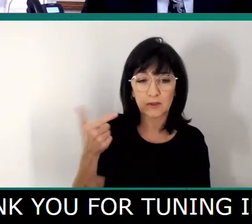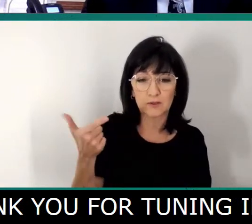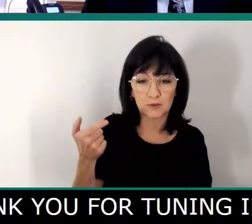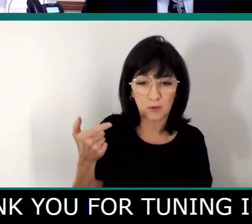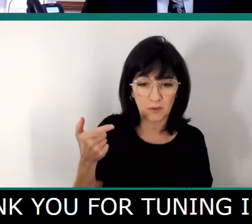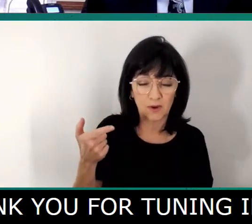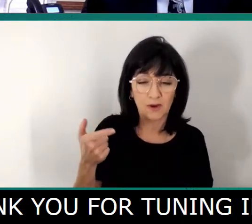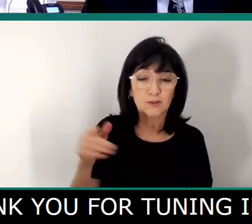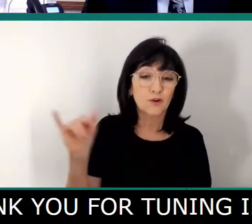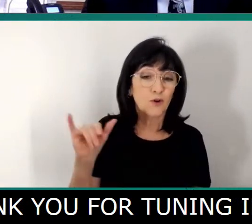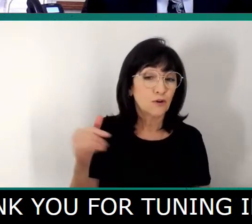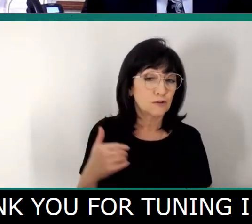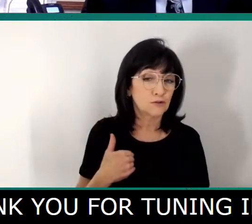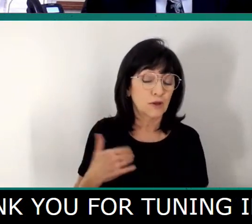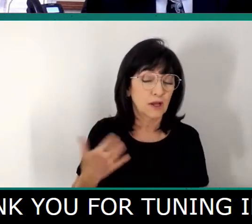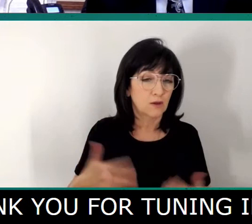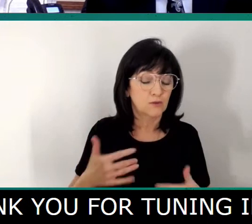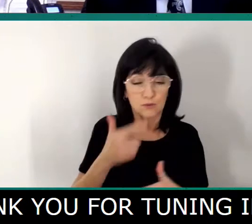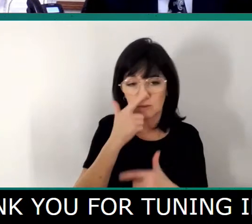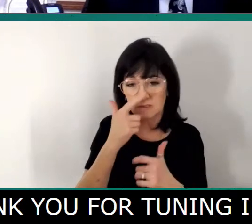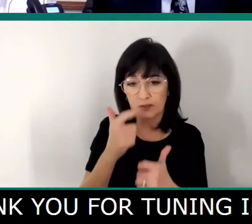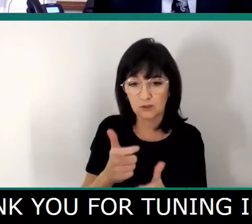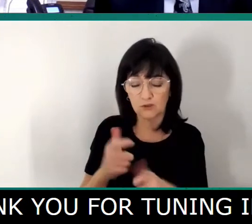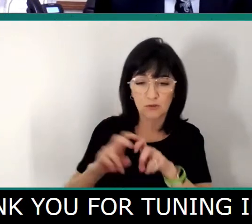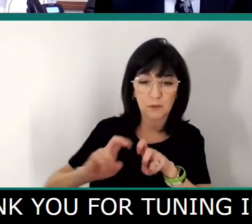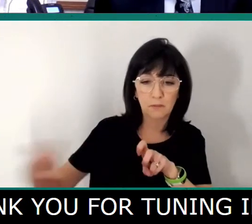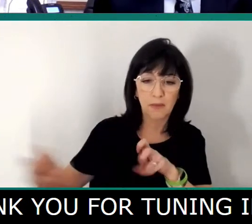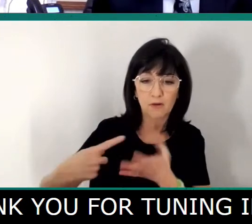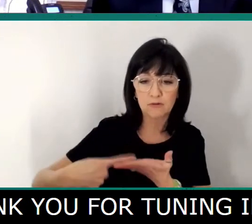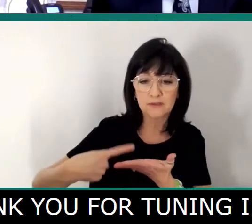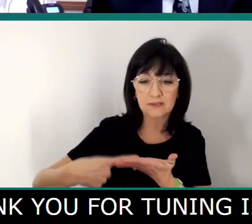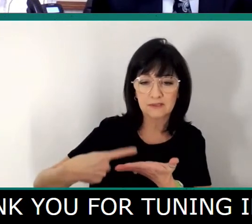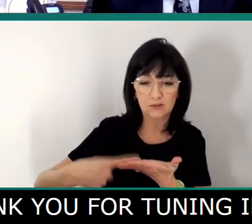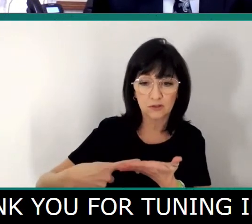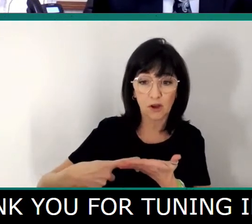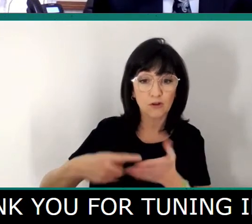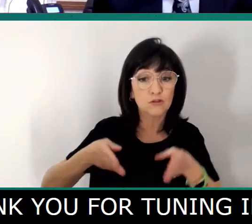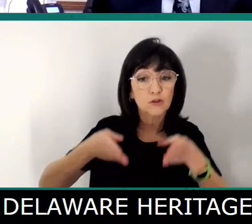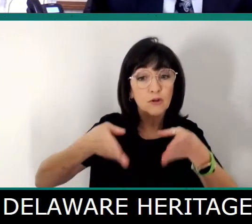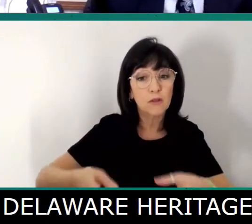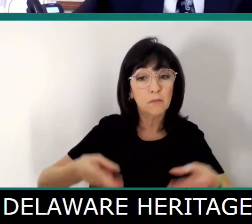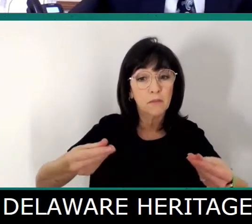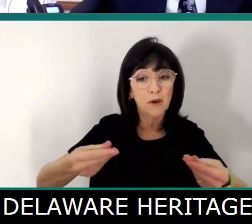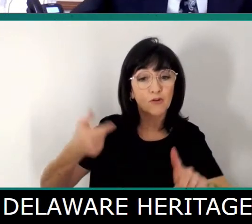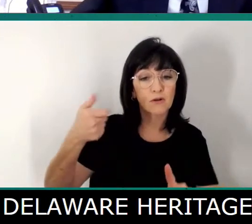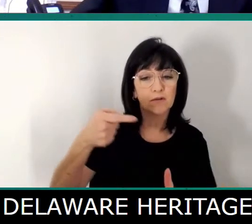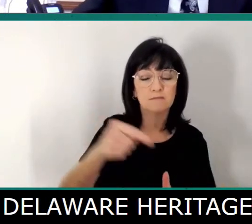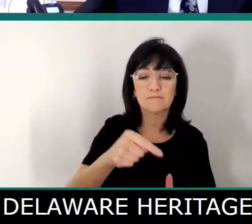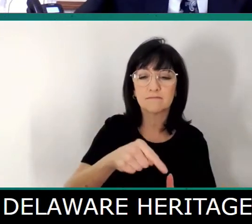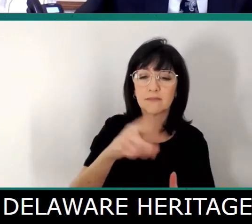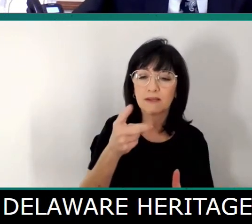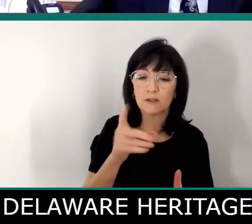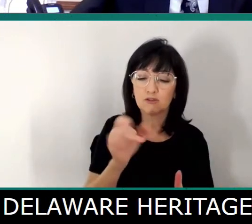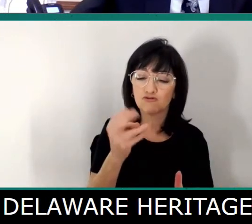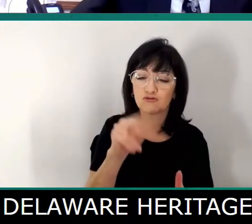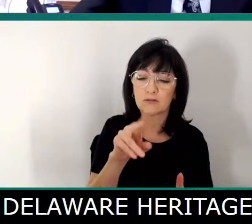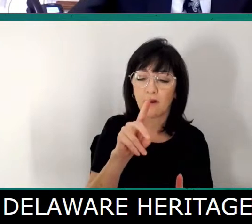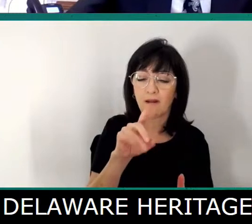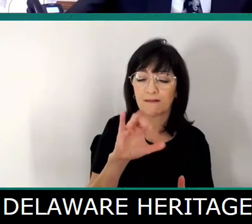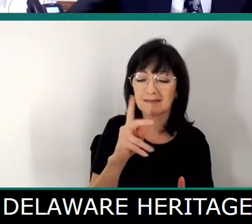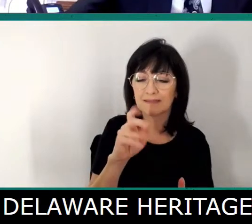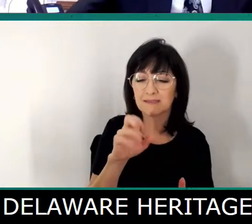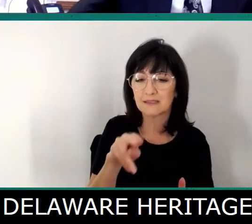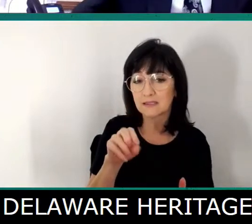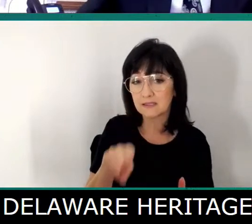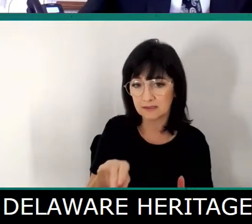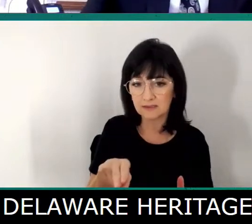also had a very interesting panel discussion about the burial ground at the John Dickinson Plantation, the